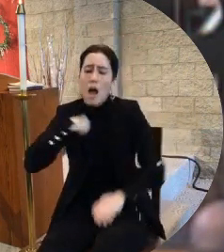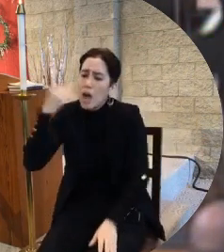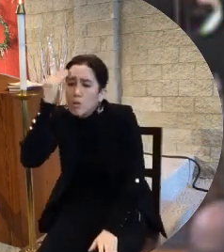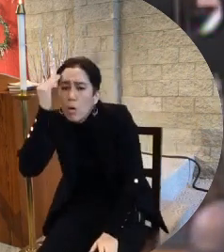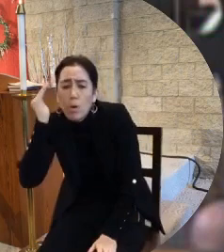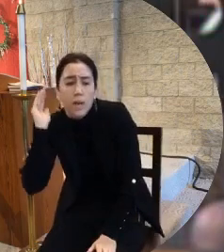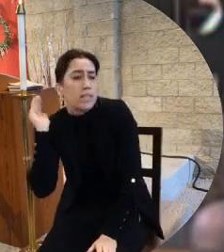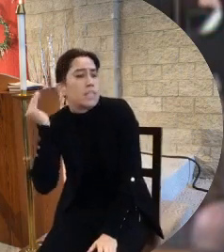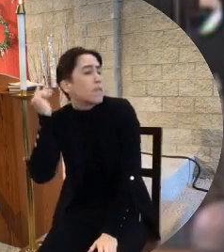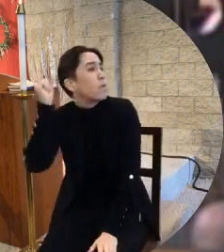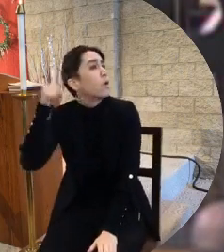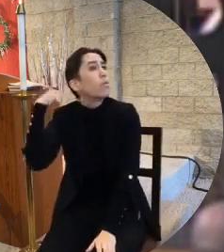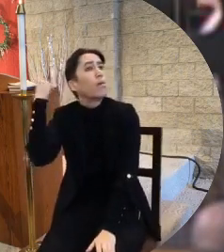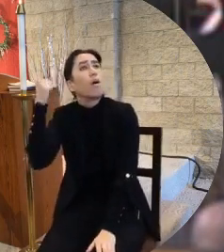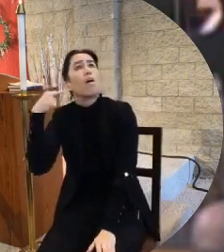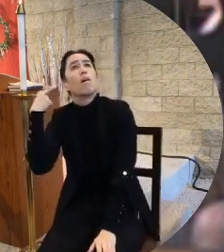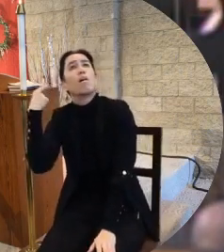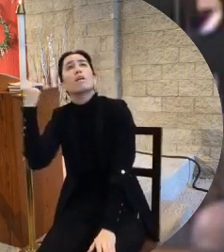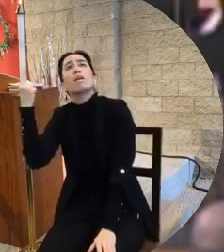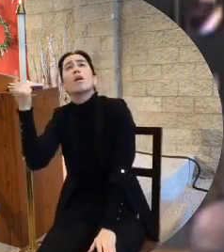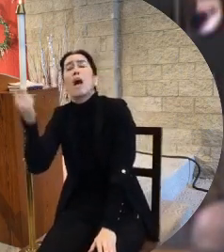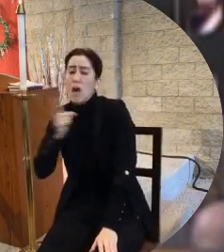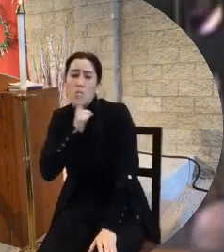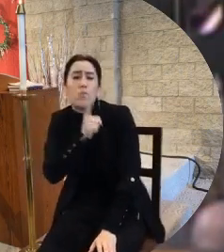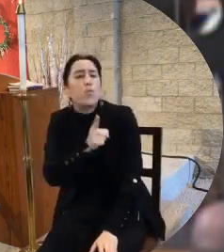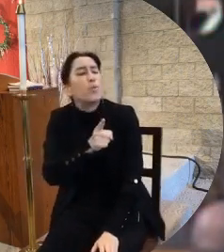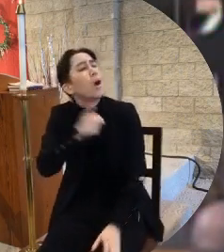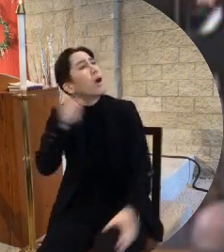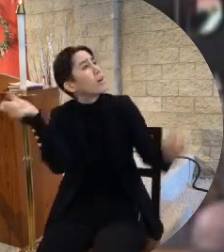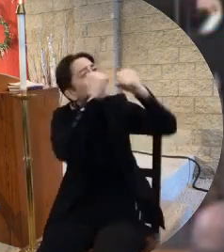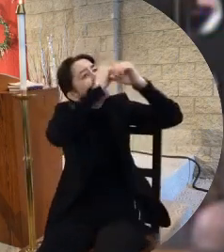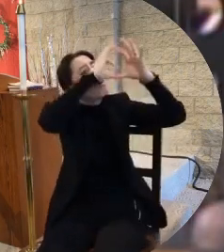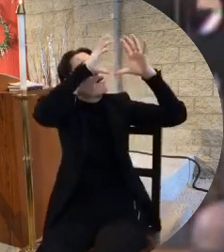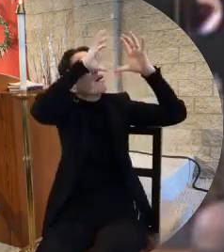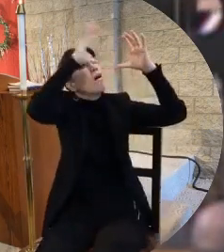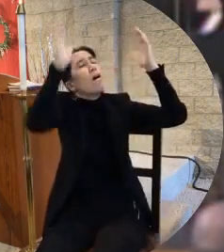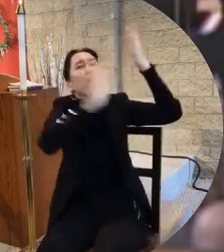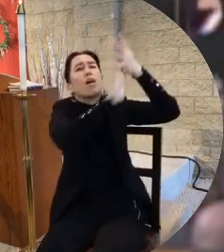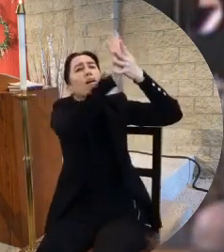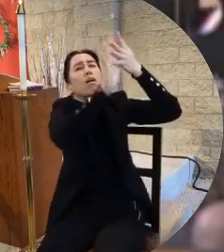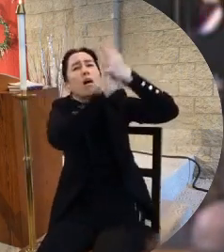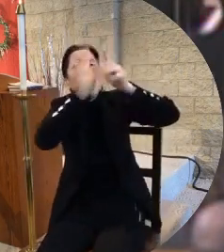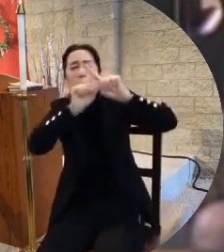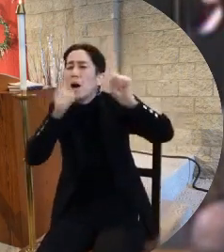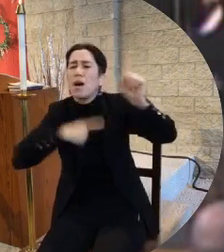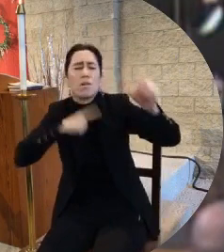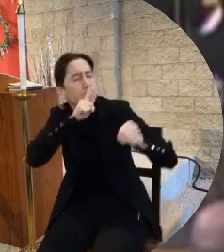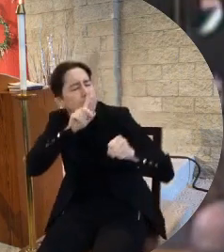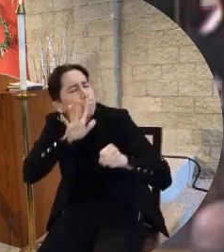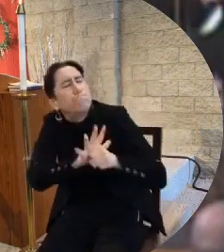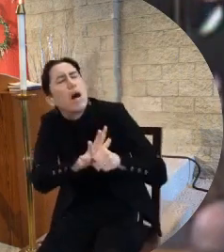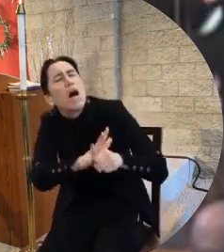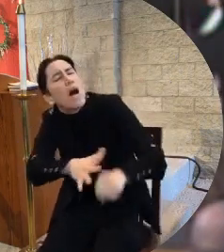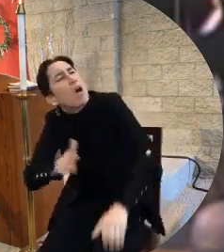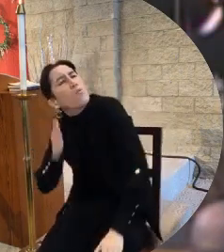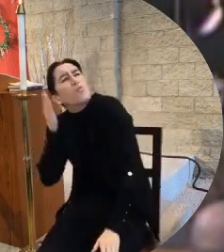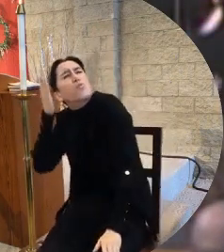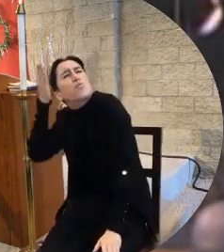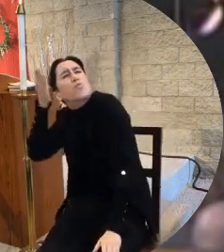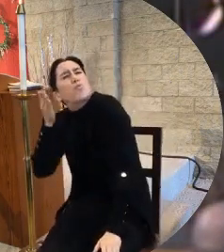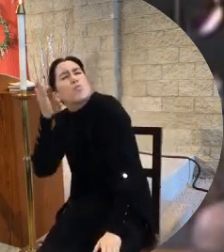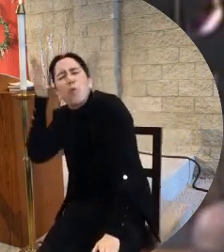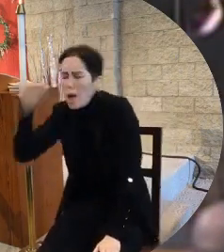sounds truly crazy, and true, the vision's hazy, but I swear someday I'll be.